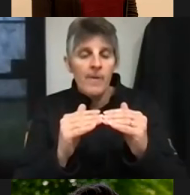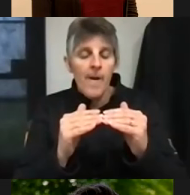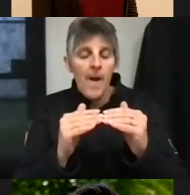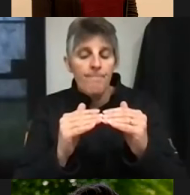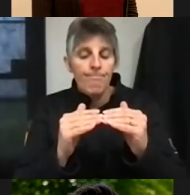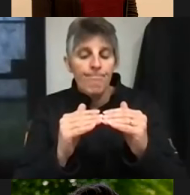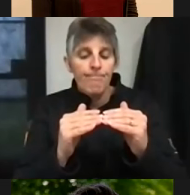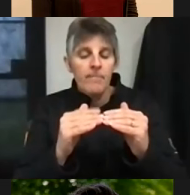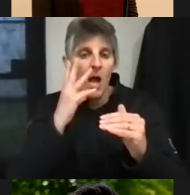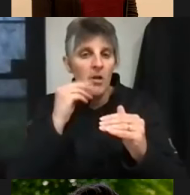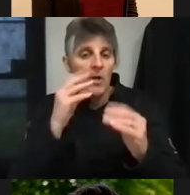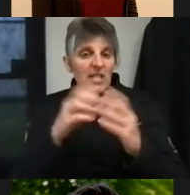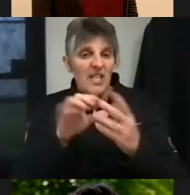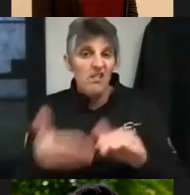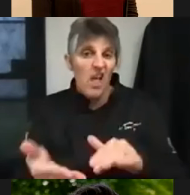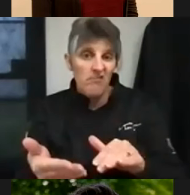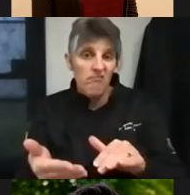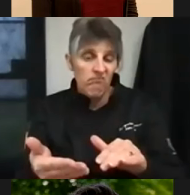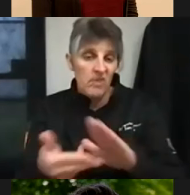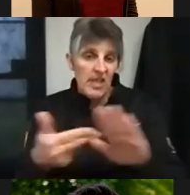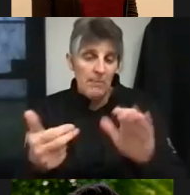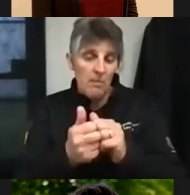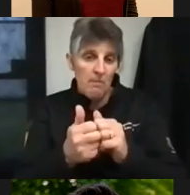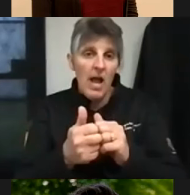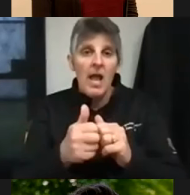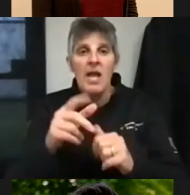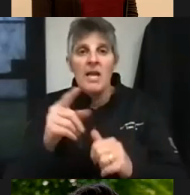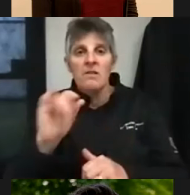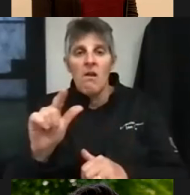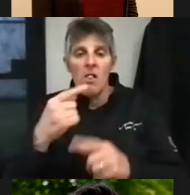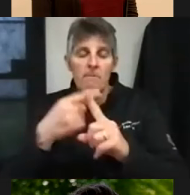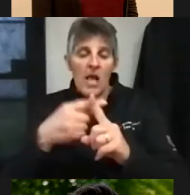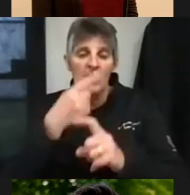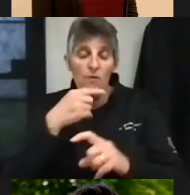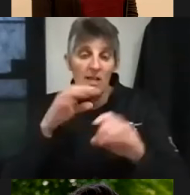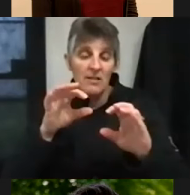they are undergoing cell death, labeled by tunnel positive red signal here.